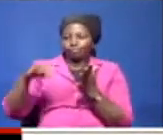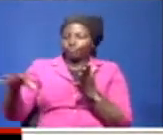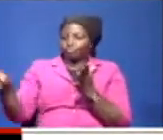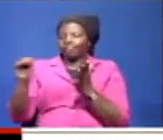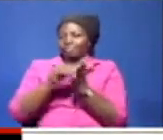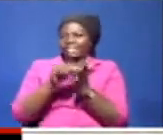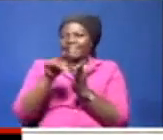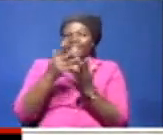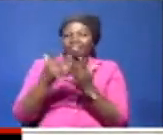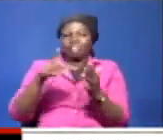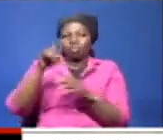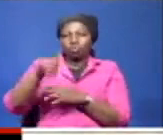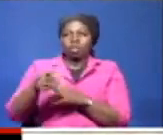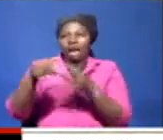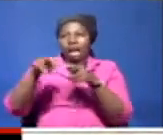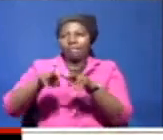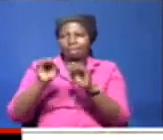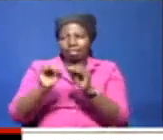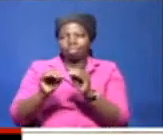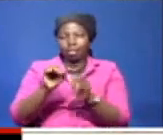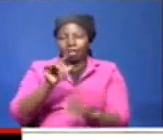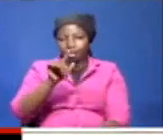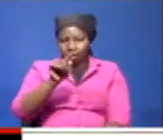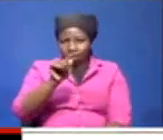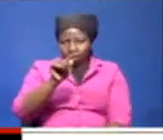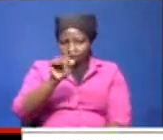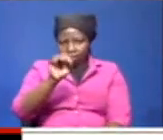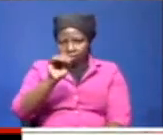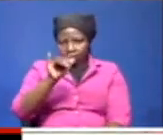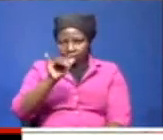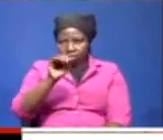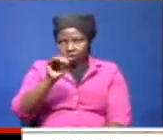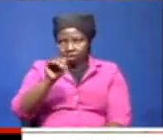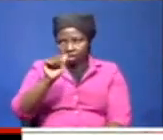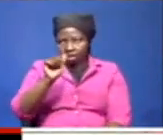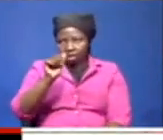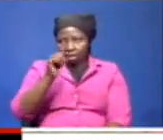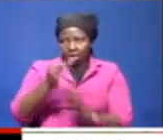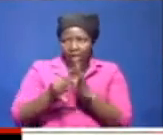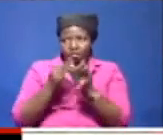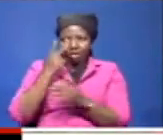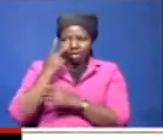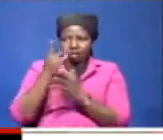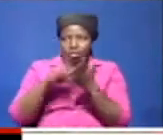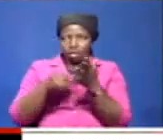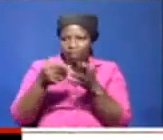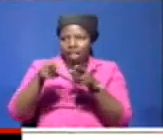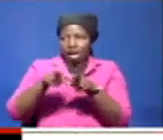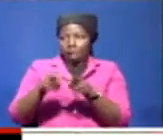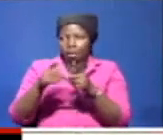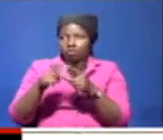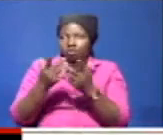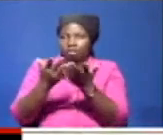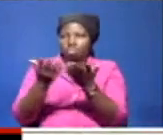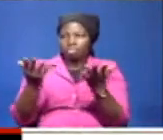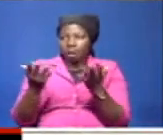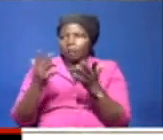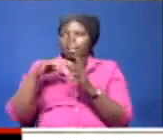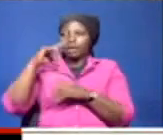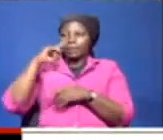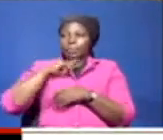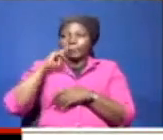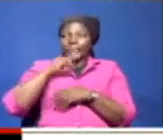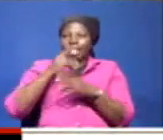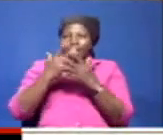car. Toyota, if I made some notes about the things that had happened to them, and the worst thing apart from a